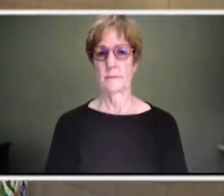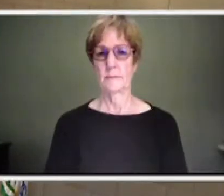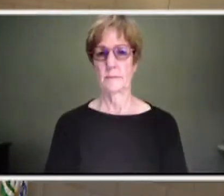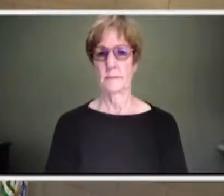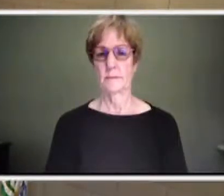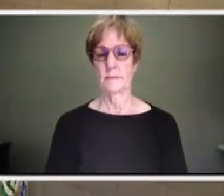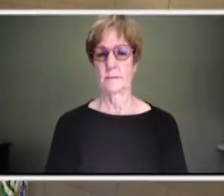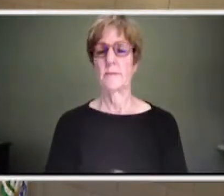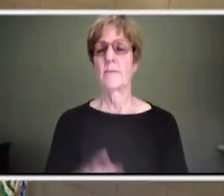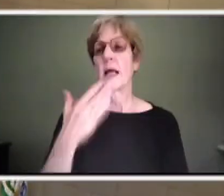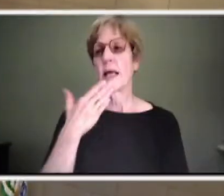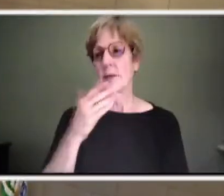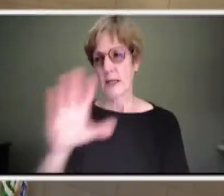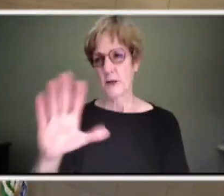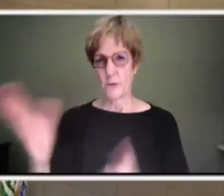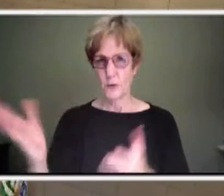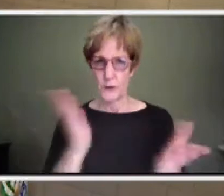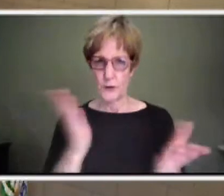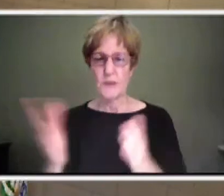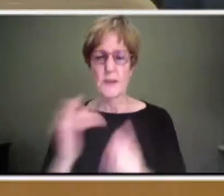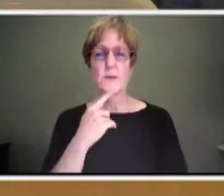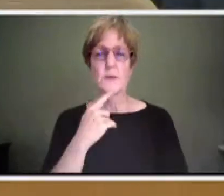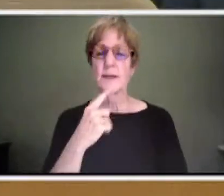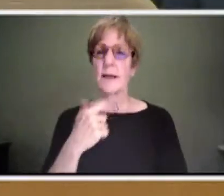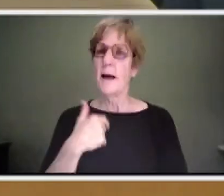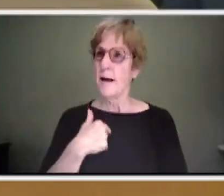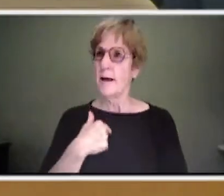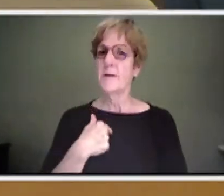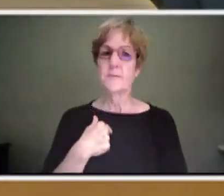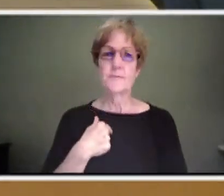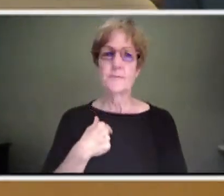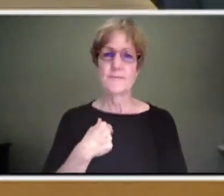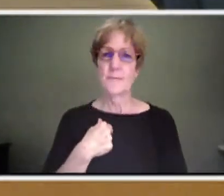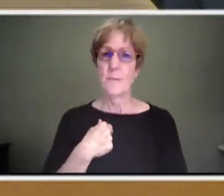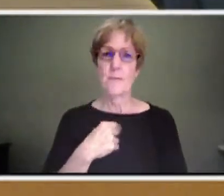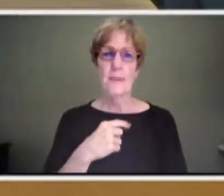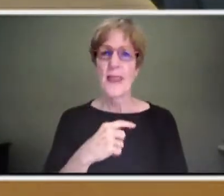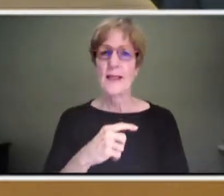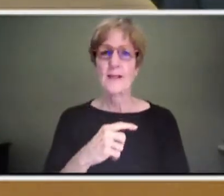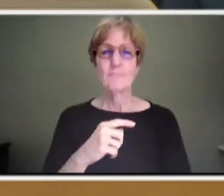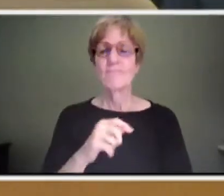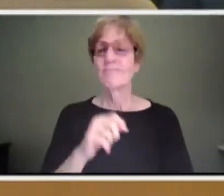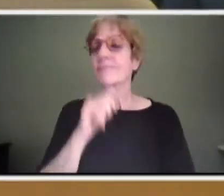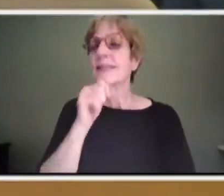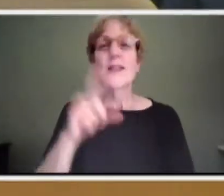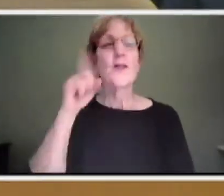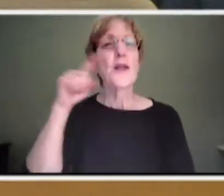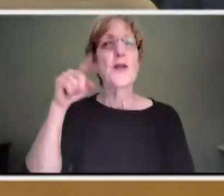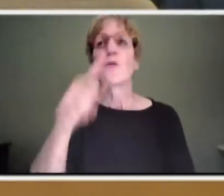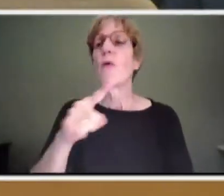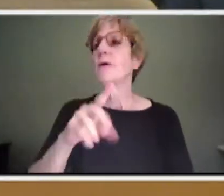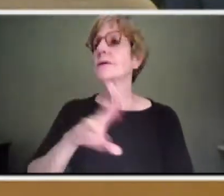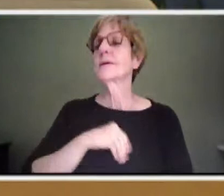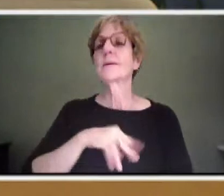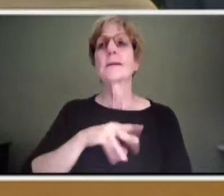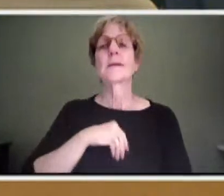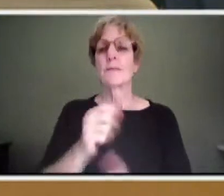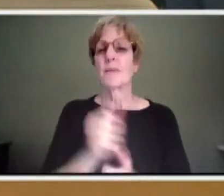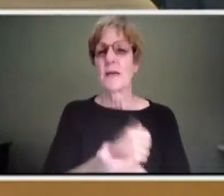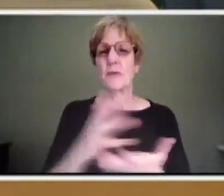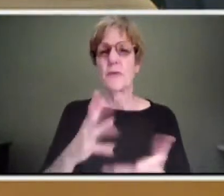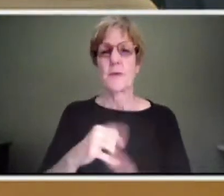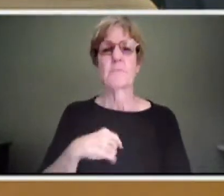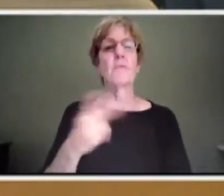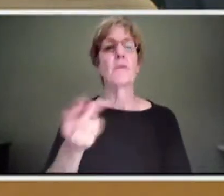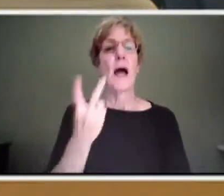Thank you for your service. And I will say I'm somebody that did think that you guys just rubber stamp stuff. My concern is I have 2